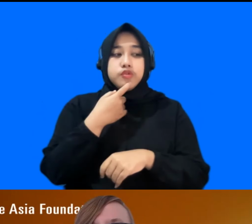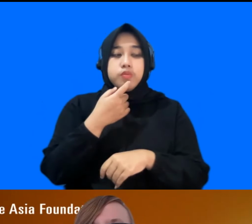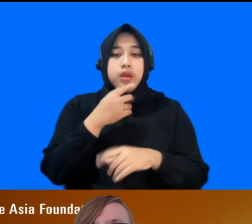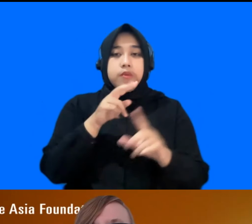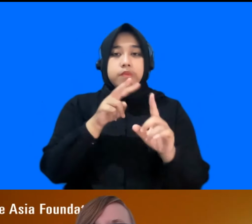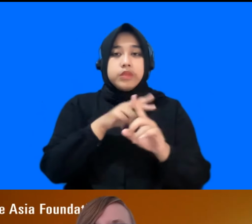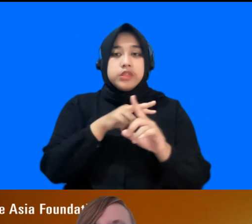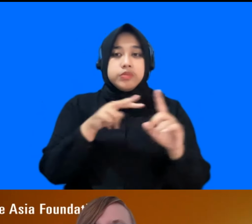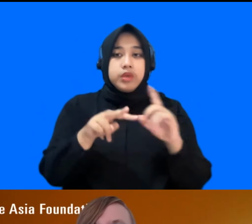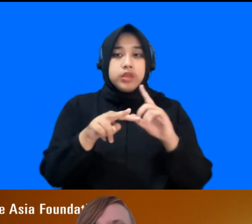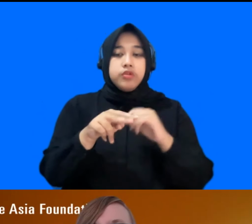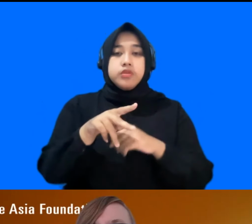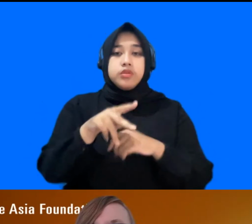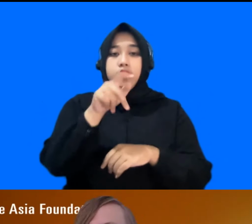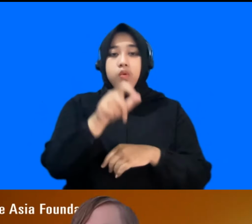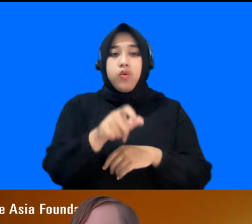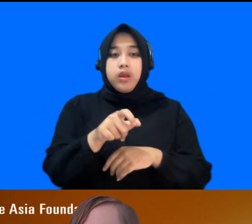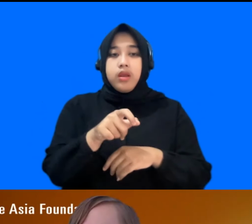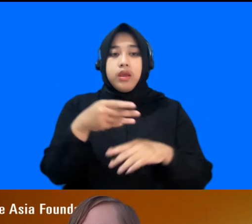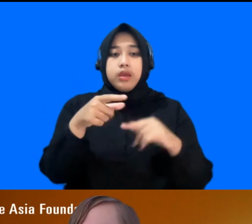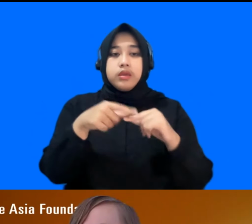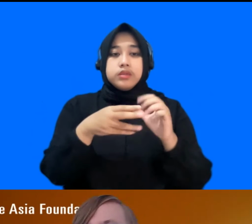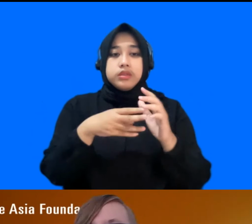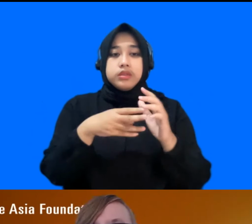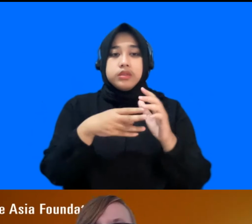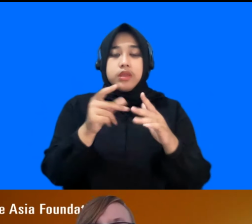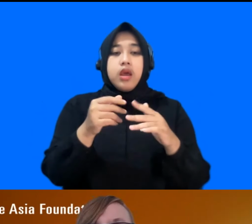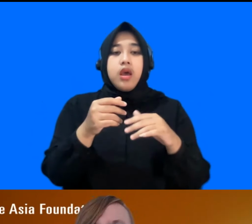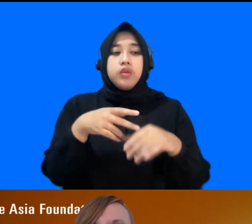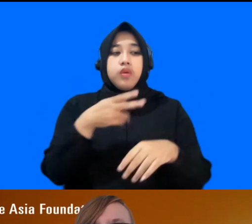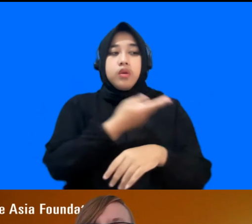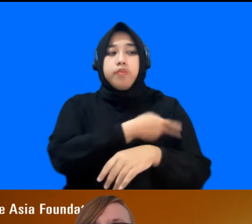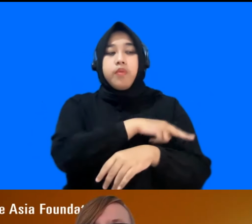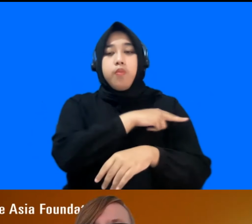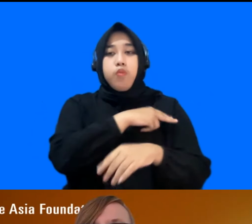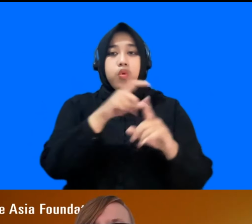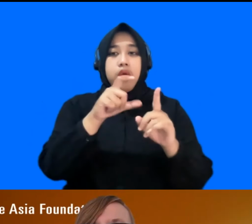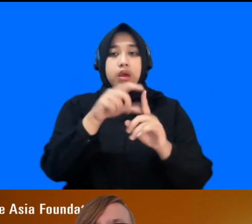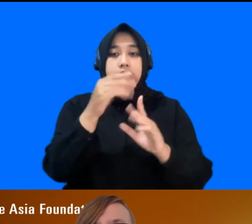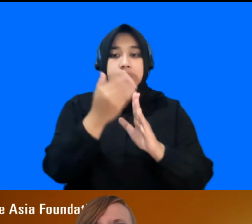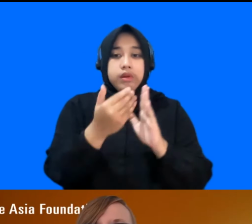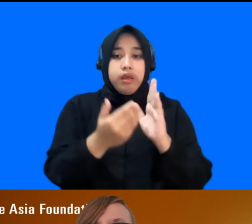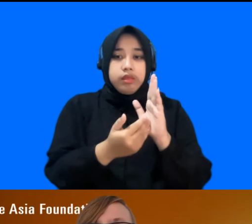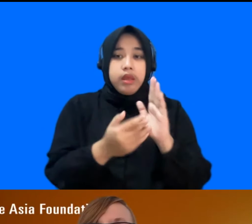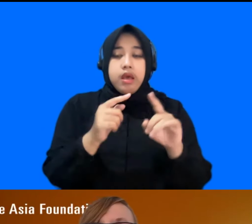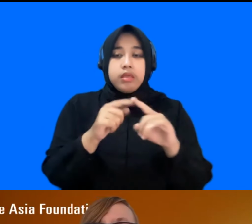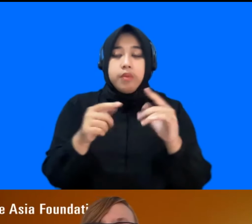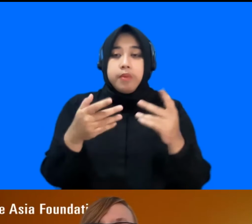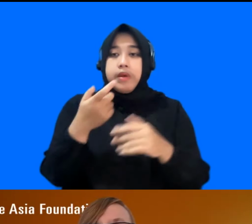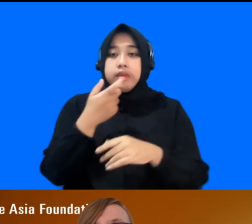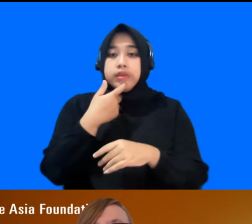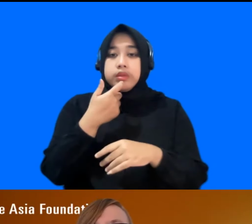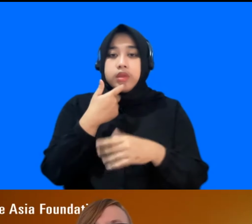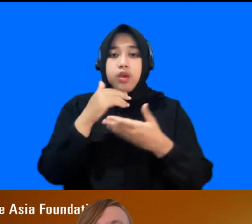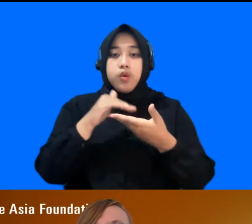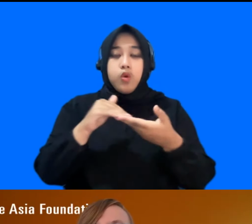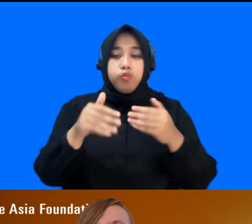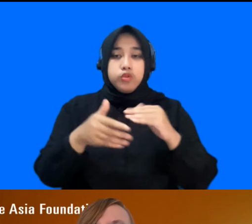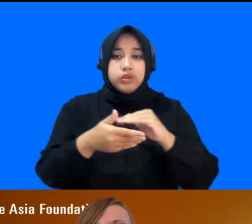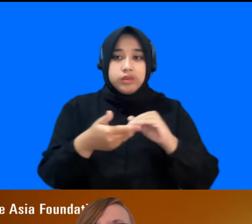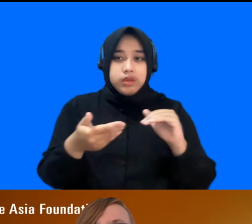which is why community has been a really big thing for the past few years in terms of trying to look for